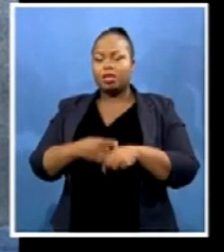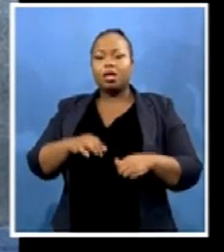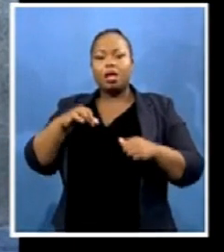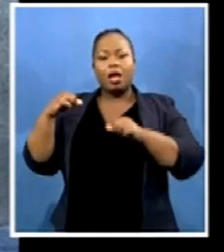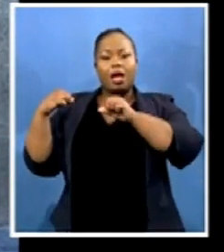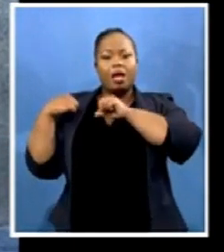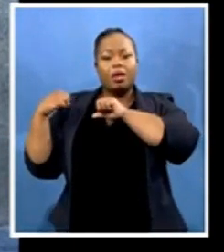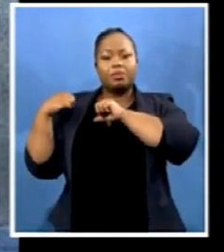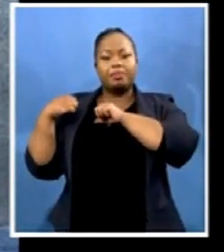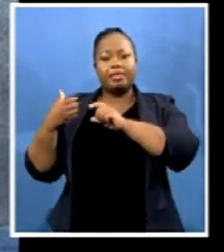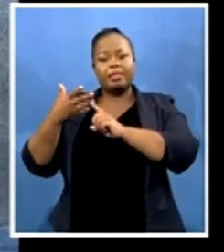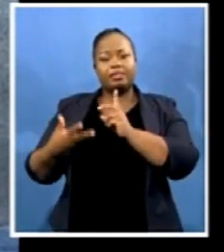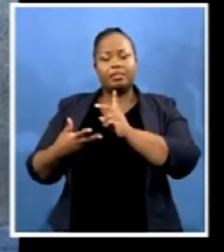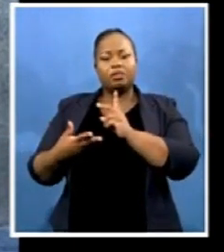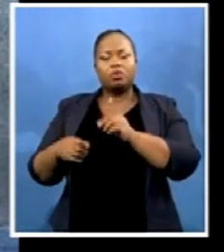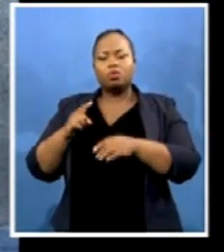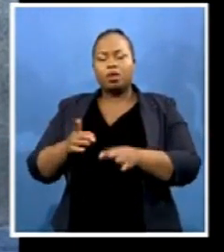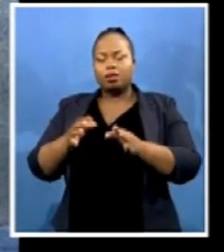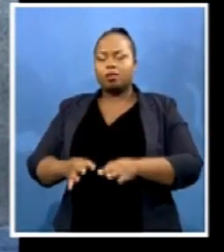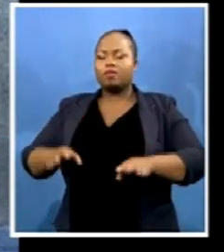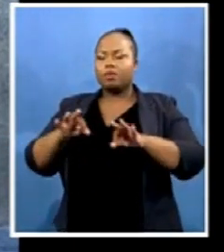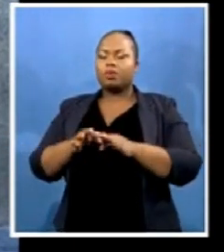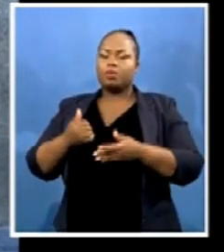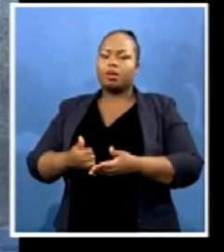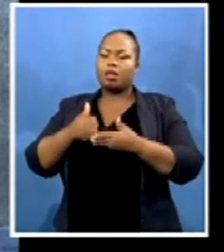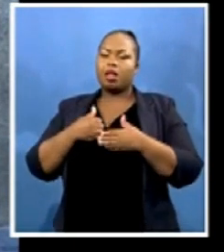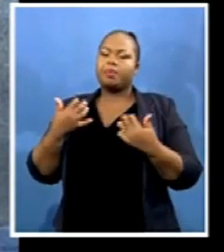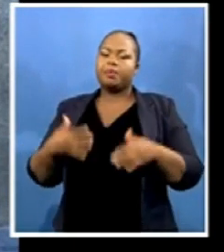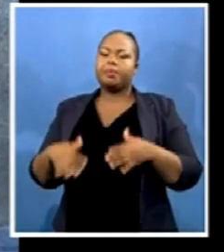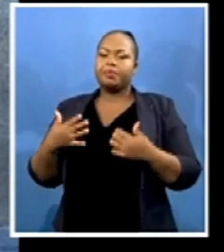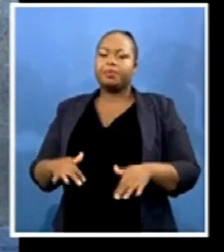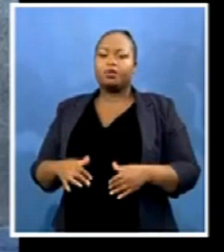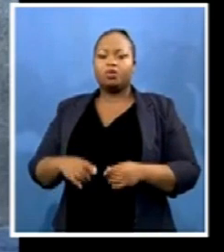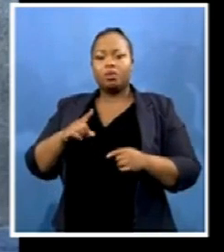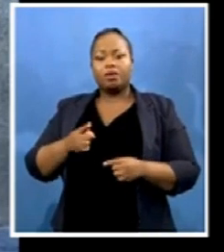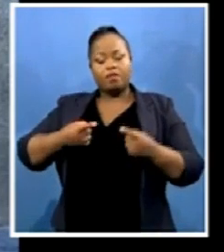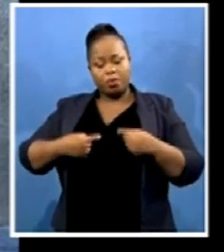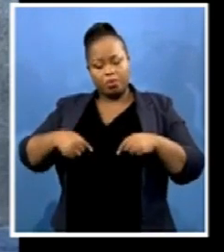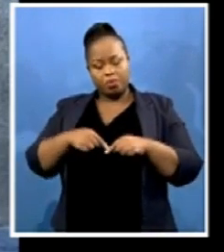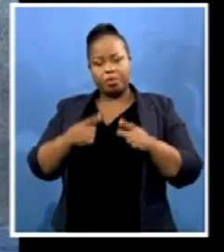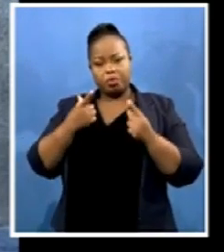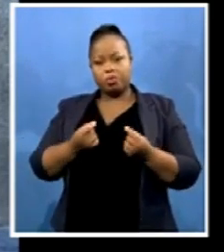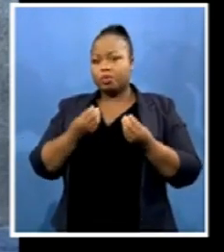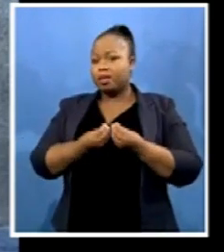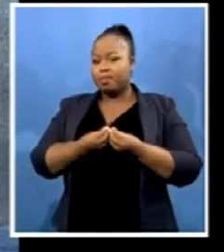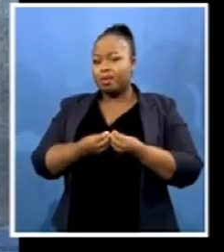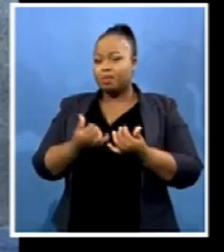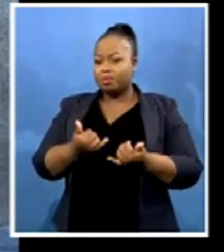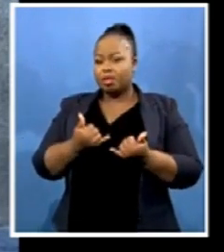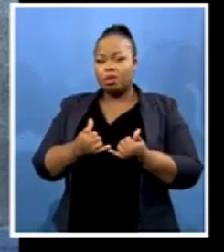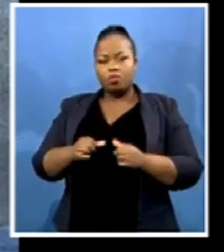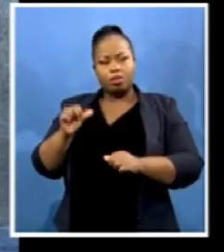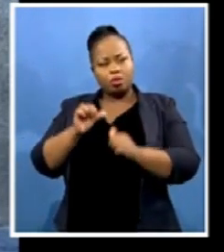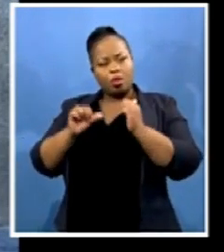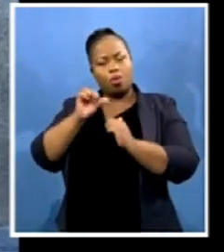dear. And I think if we are to do anything today, it's, again, to go back and say, are we an accountable